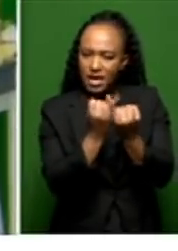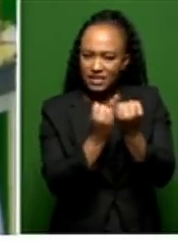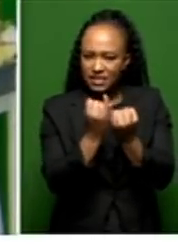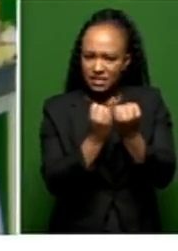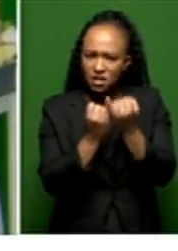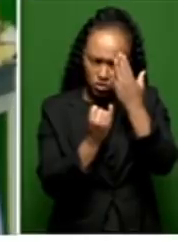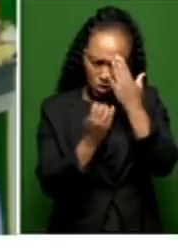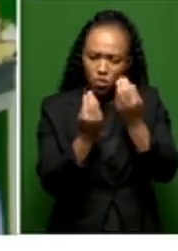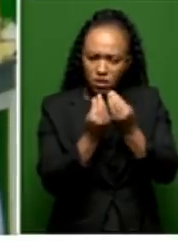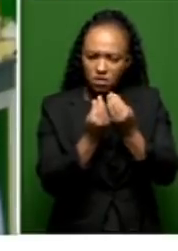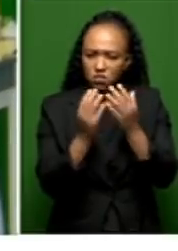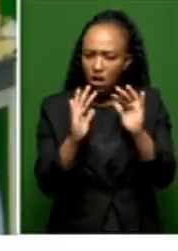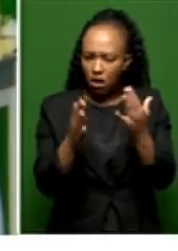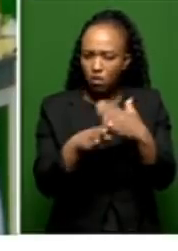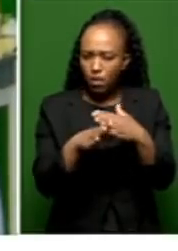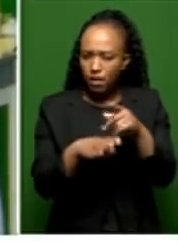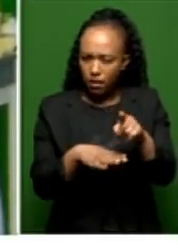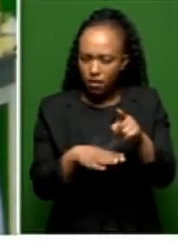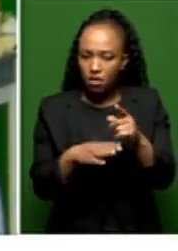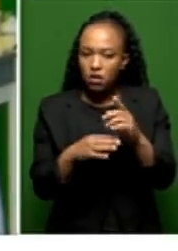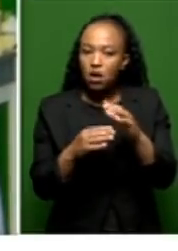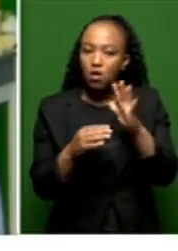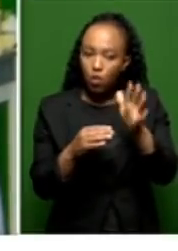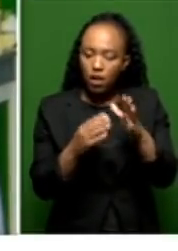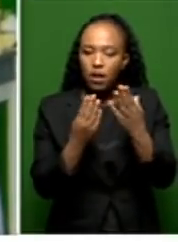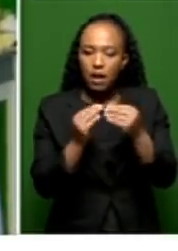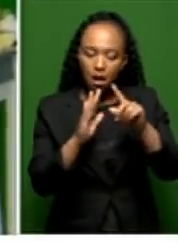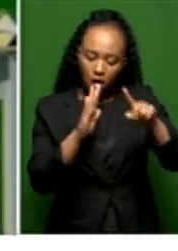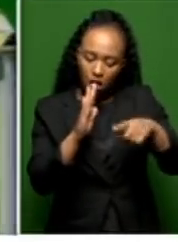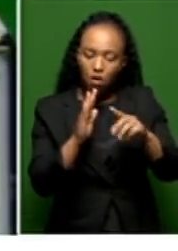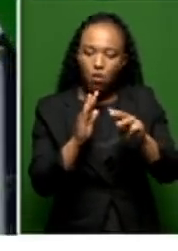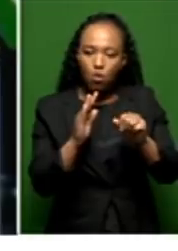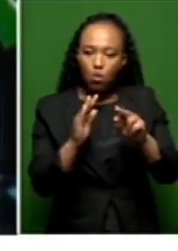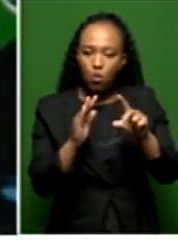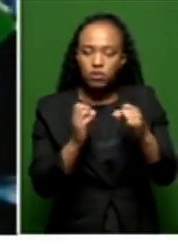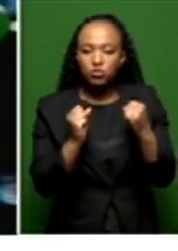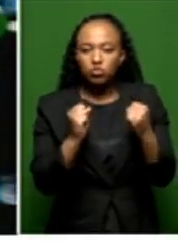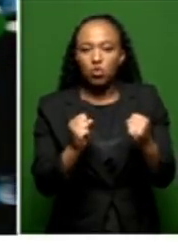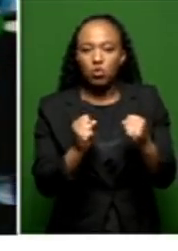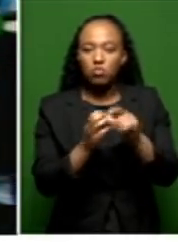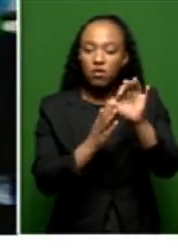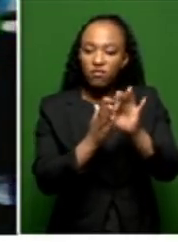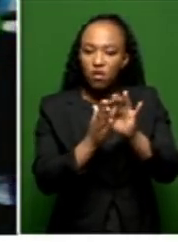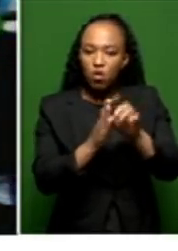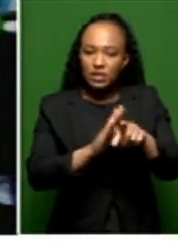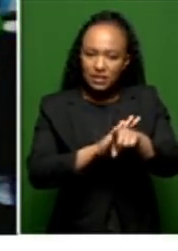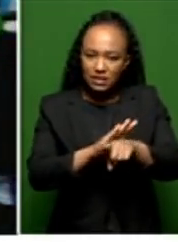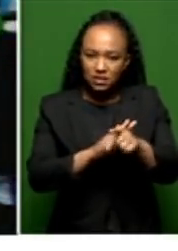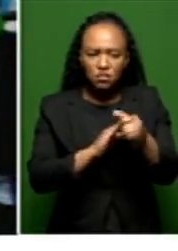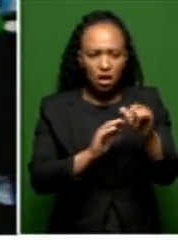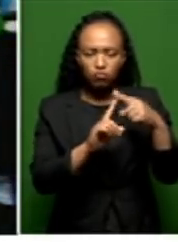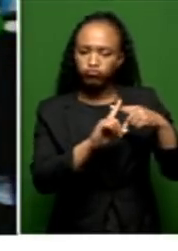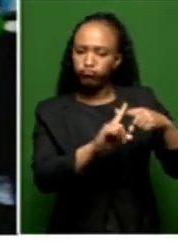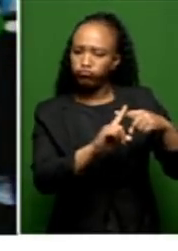these things work. I think our constituency now will start trickling in the wards that we feel strongly about, as well as the voting districts. So I think we're still quite